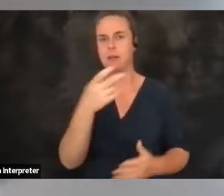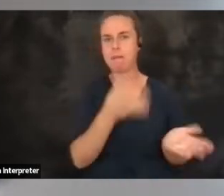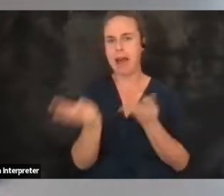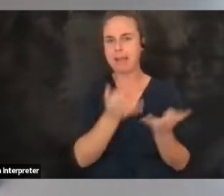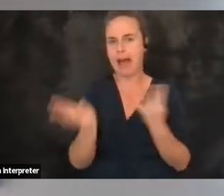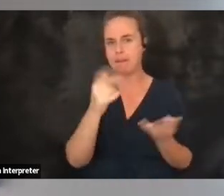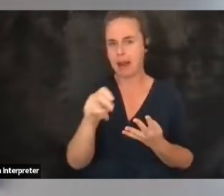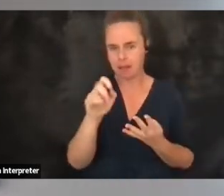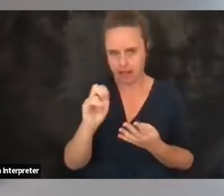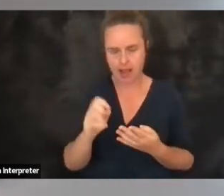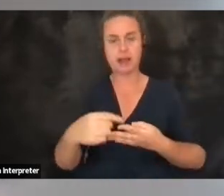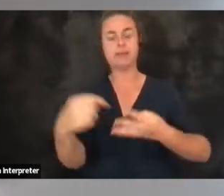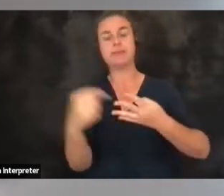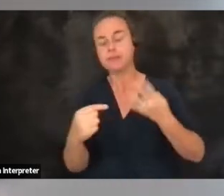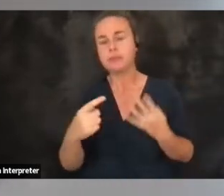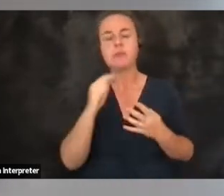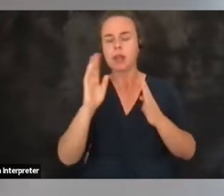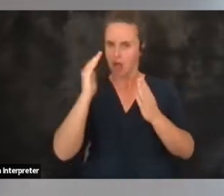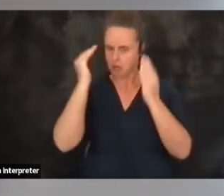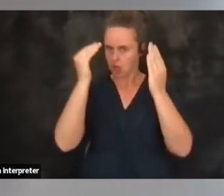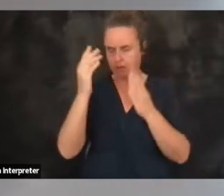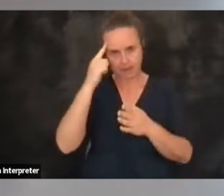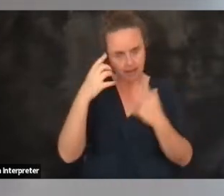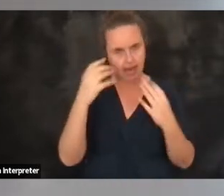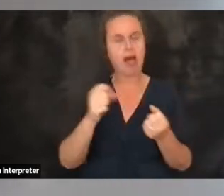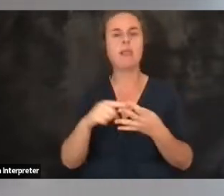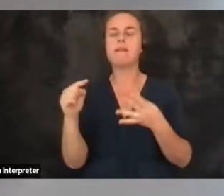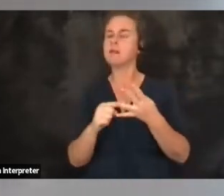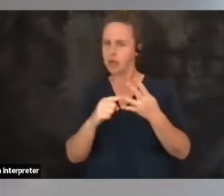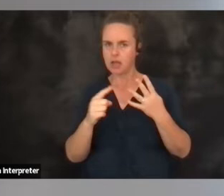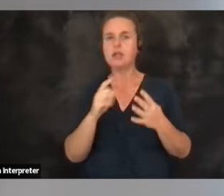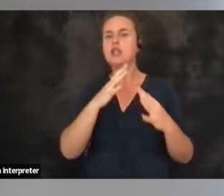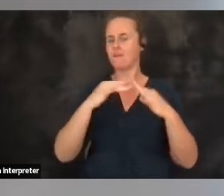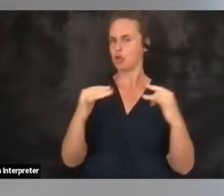on adult mental health, and the role of developmental adversity education and